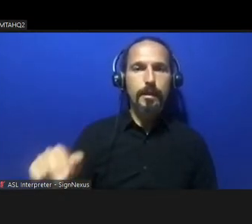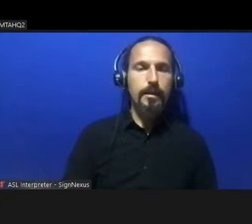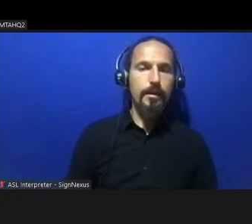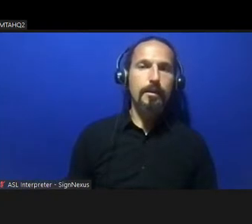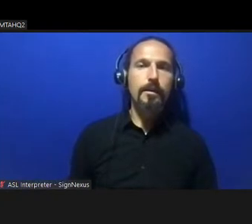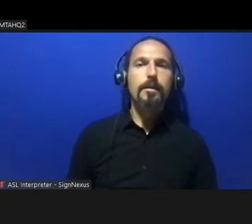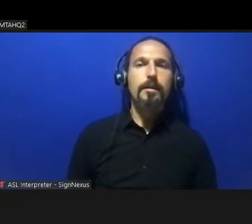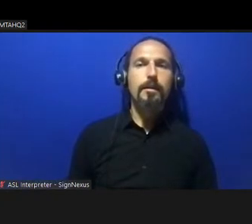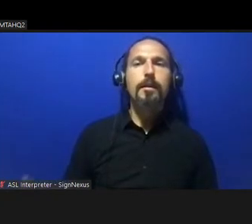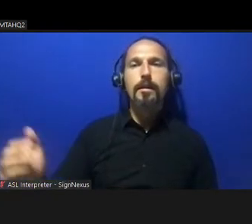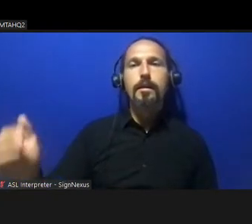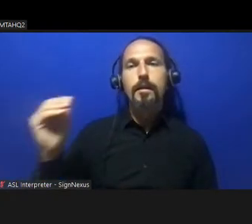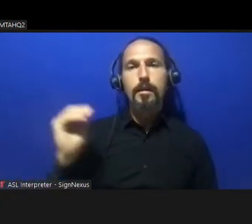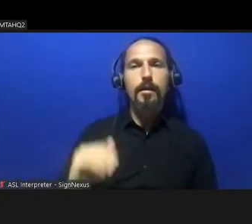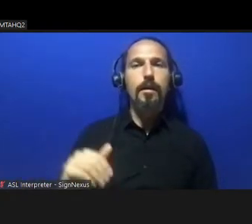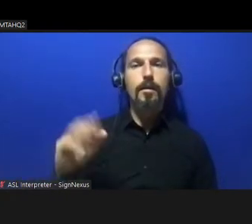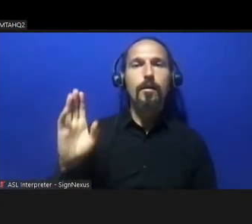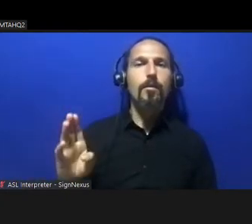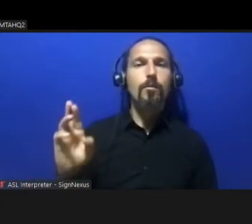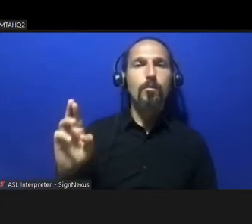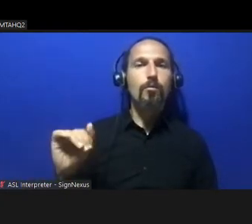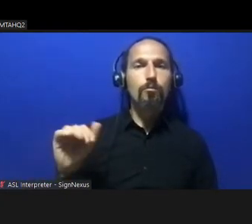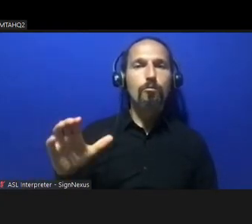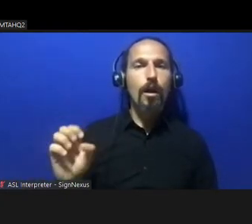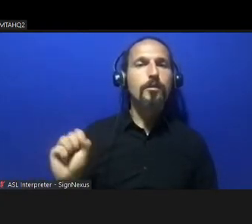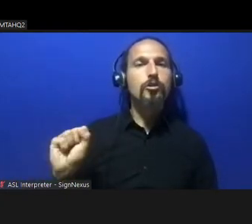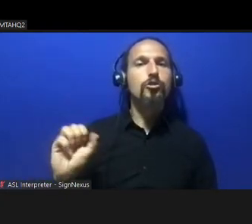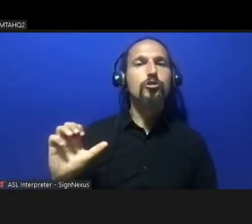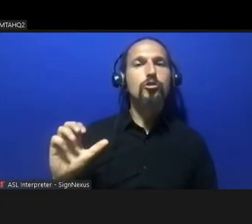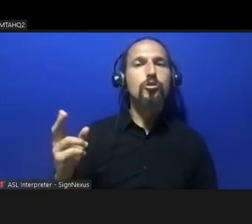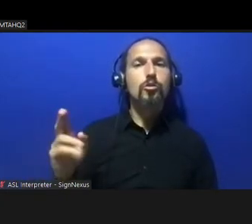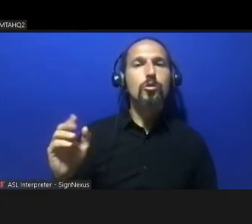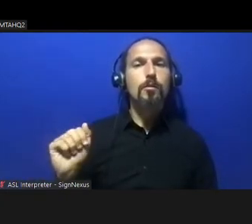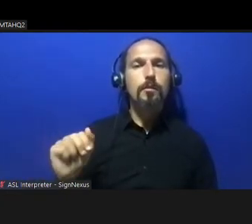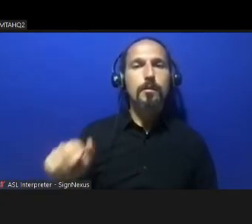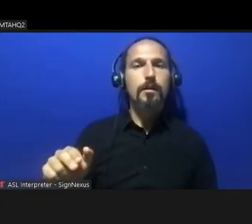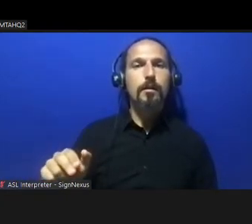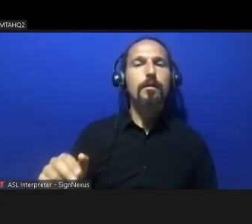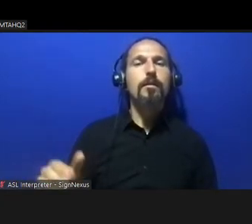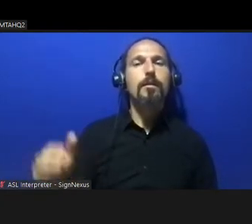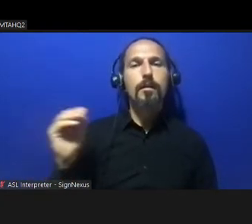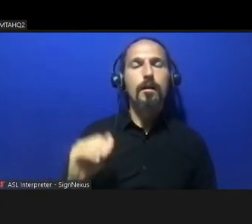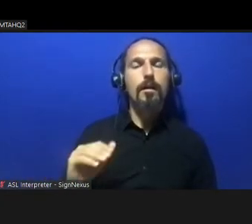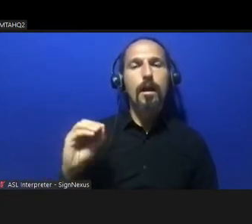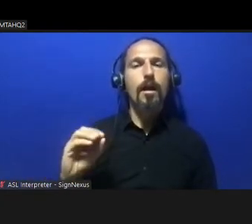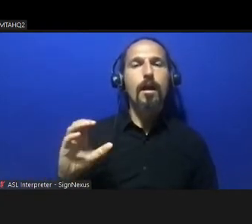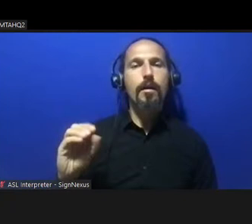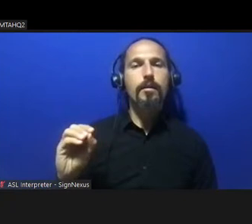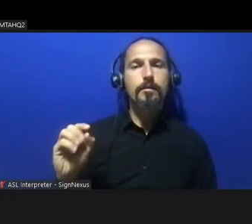our next speaker is bryce schumann followed by octavia williams